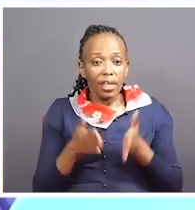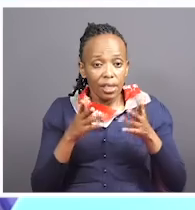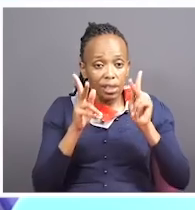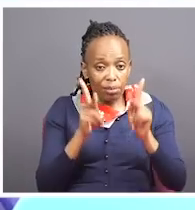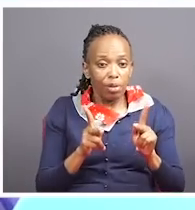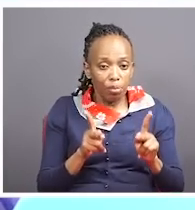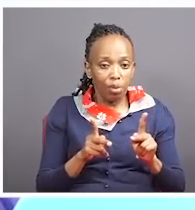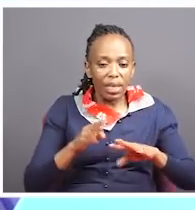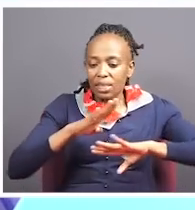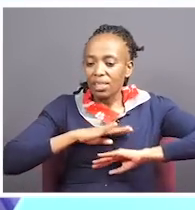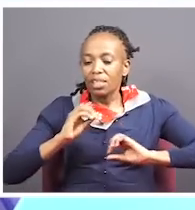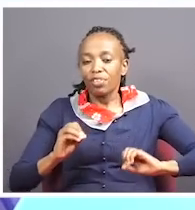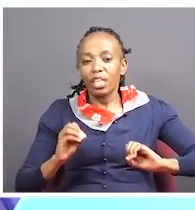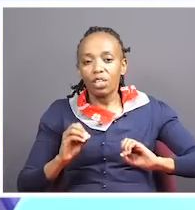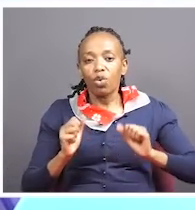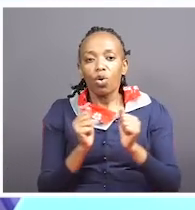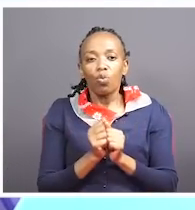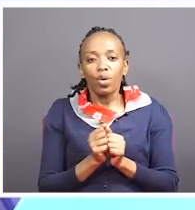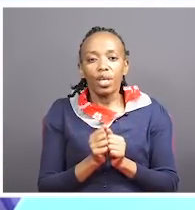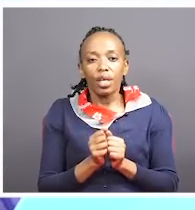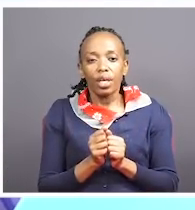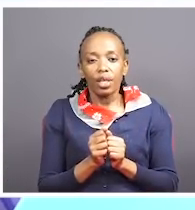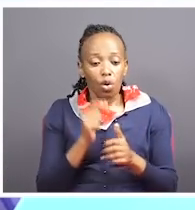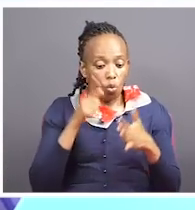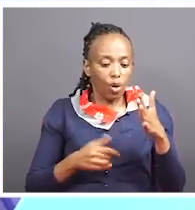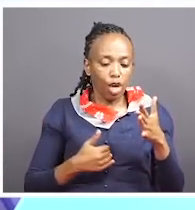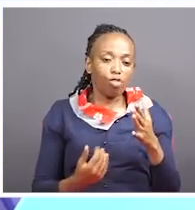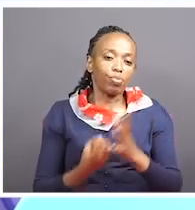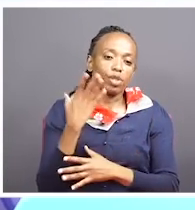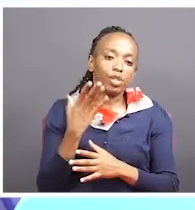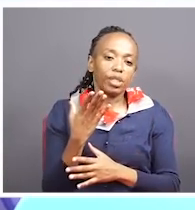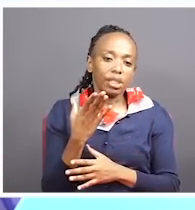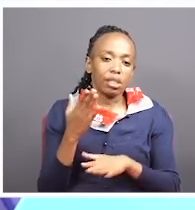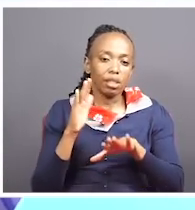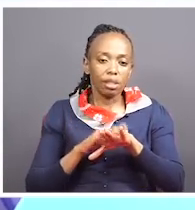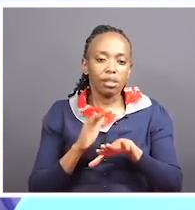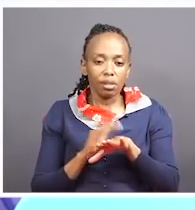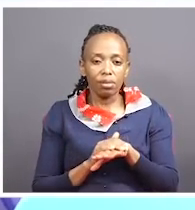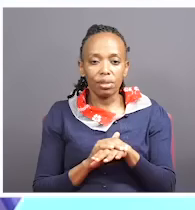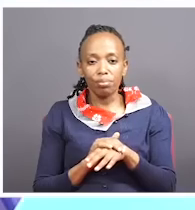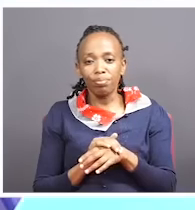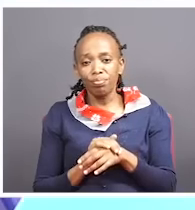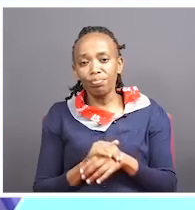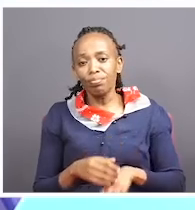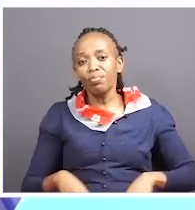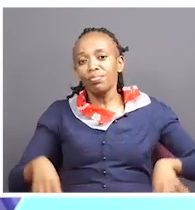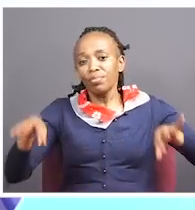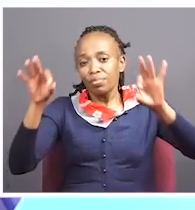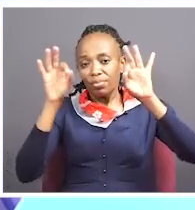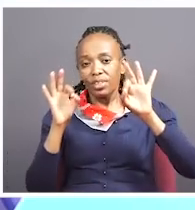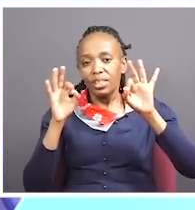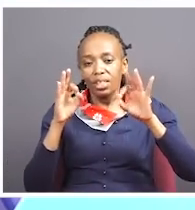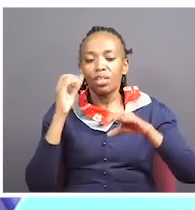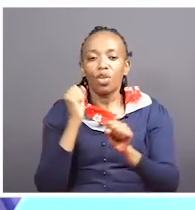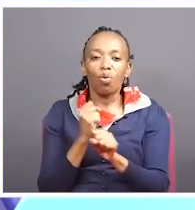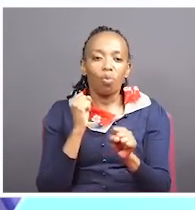before. These people are not satisfied That's right. with that which they have produced. Mm. It is good. The camera is excellent. Yes. The